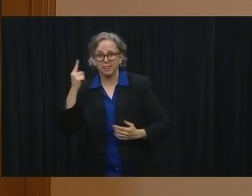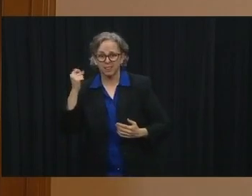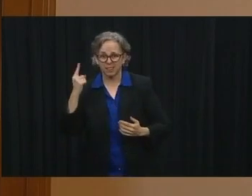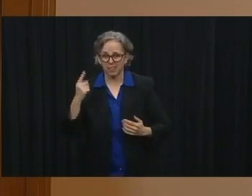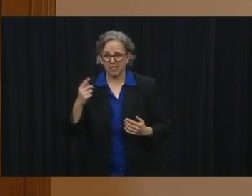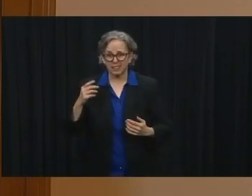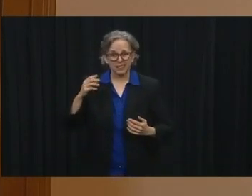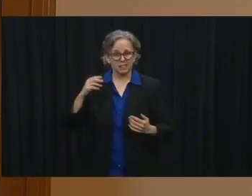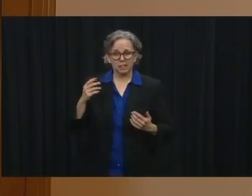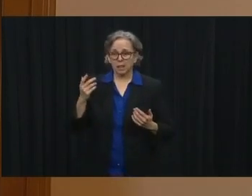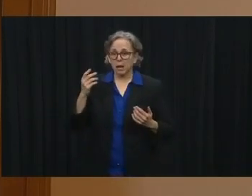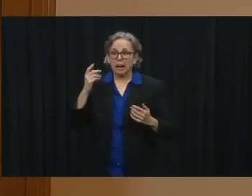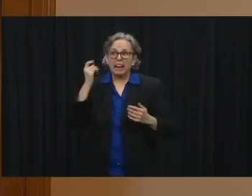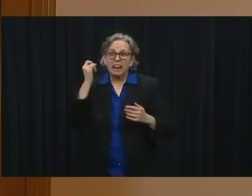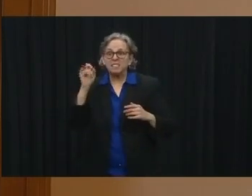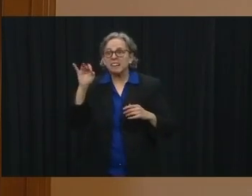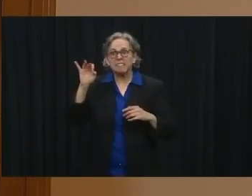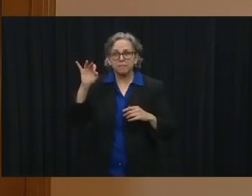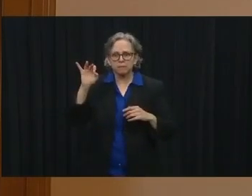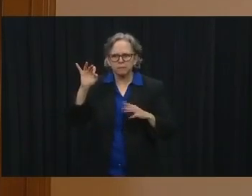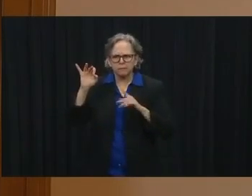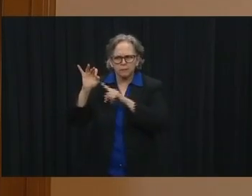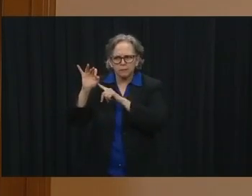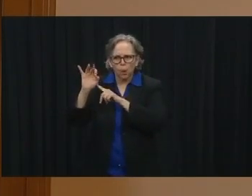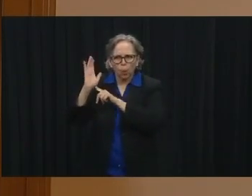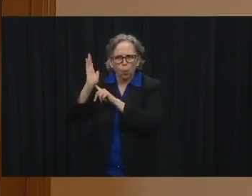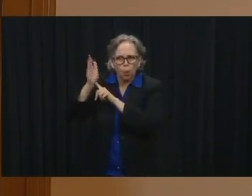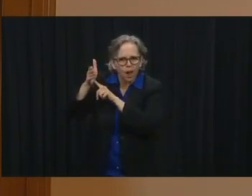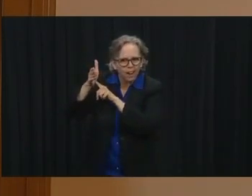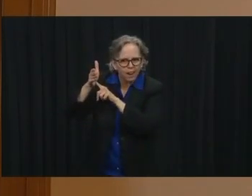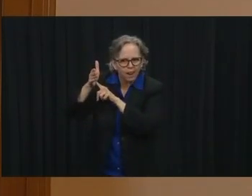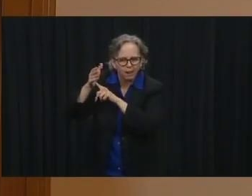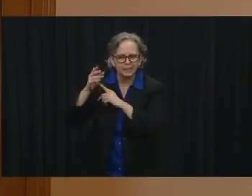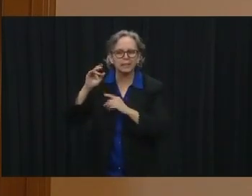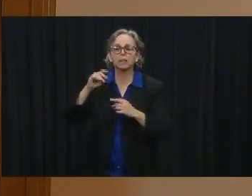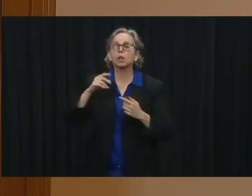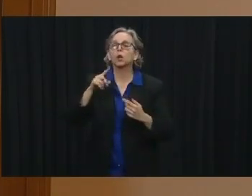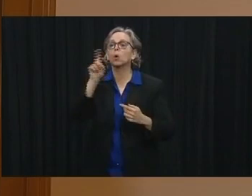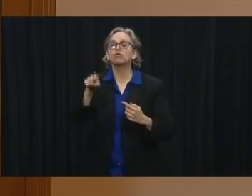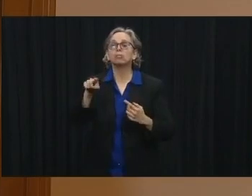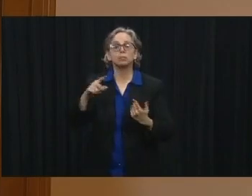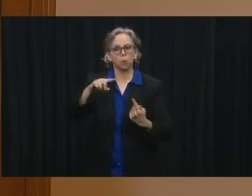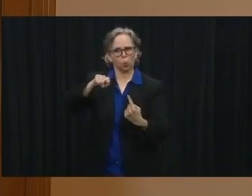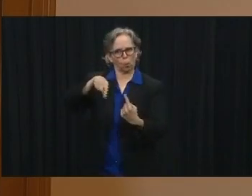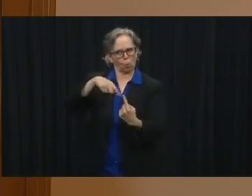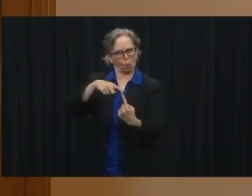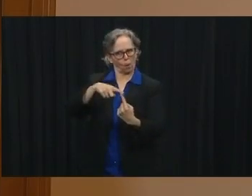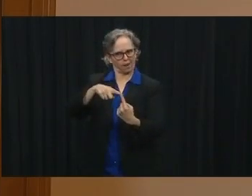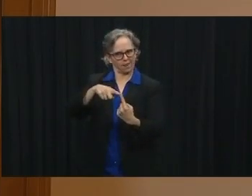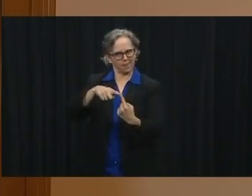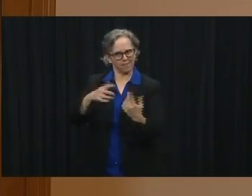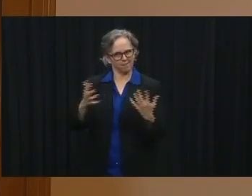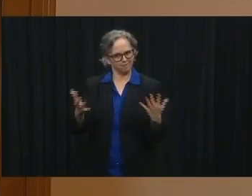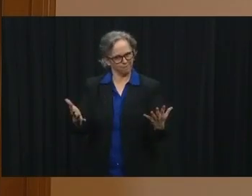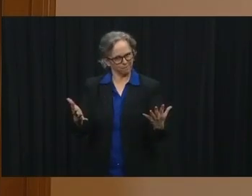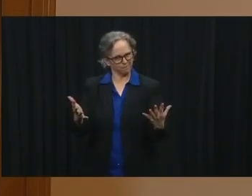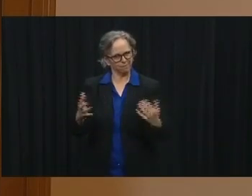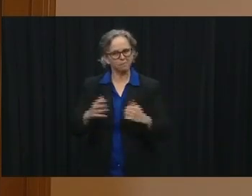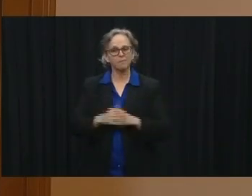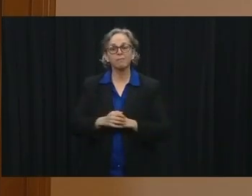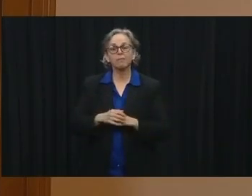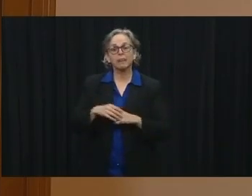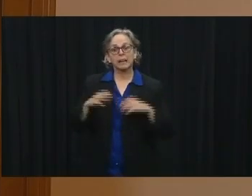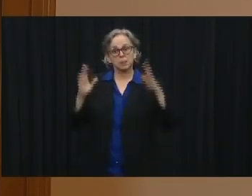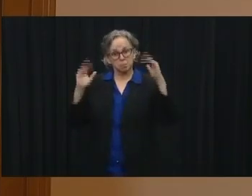will surge. At our peak surge, we may be as high as 6,000 to 8,000 new cases a